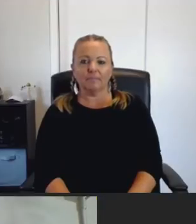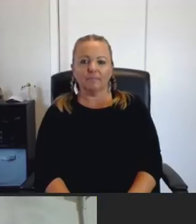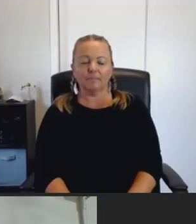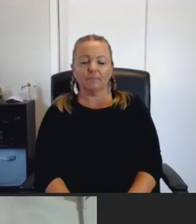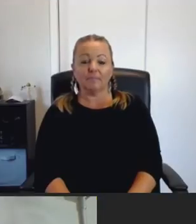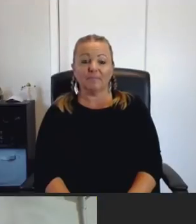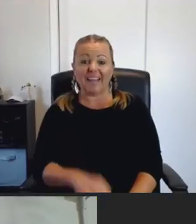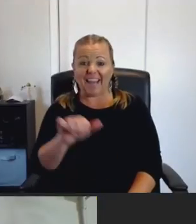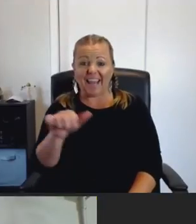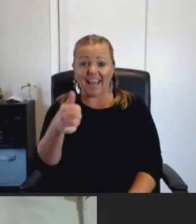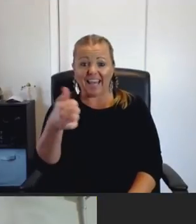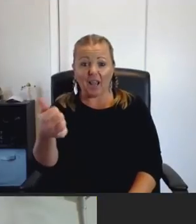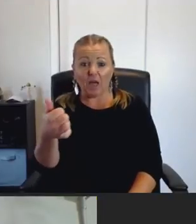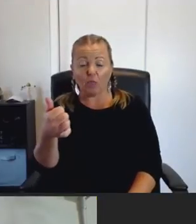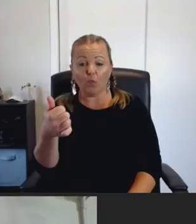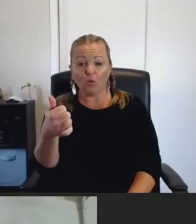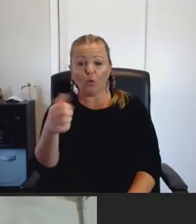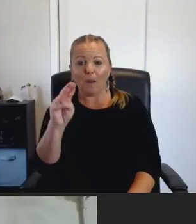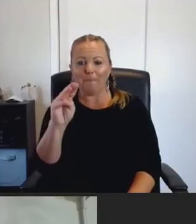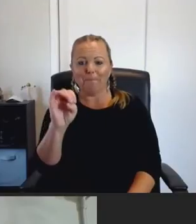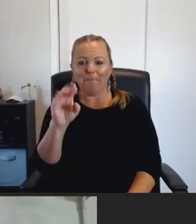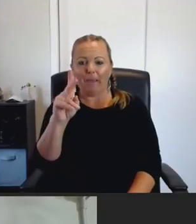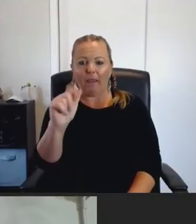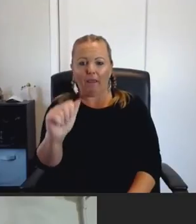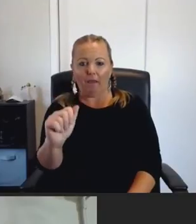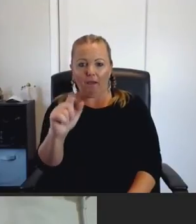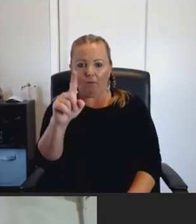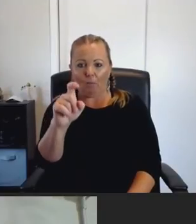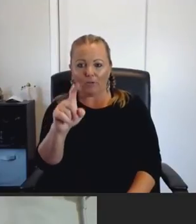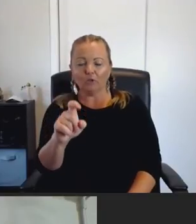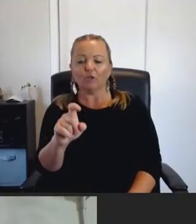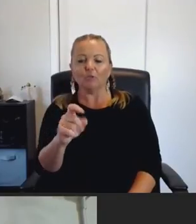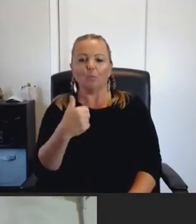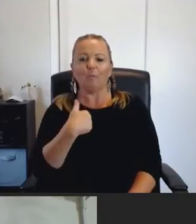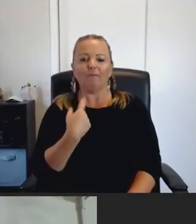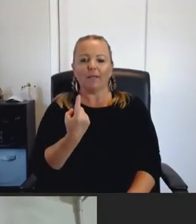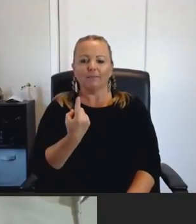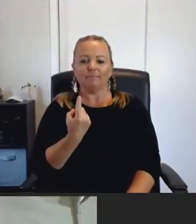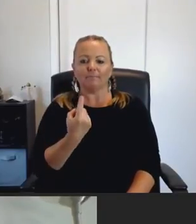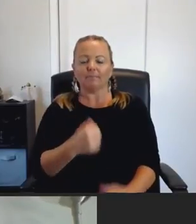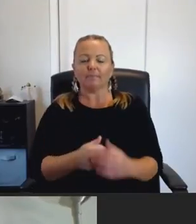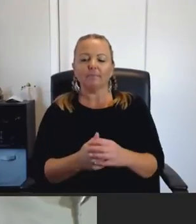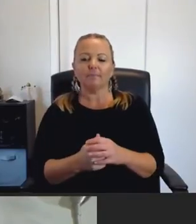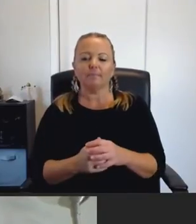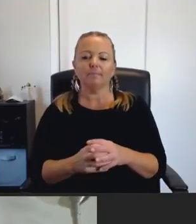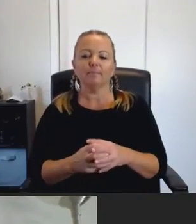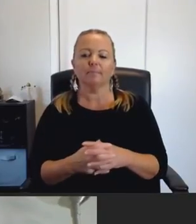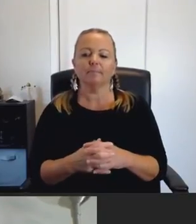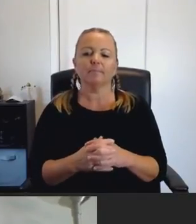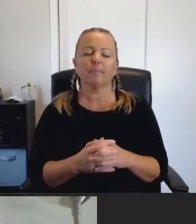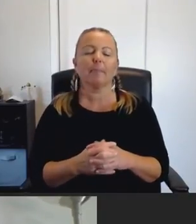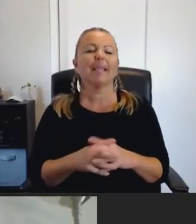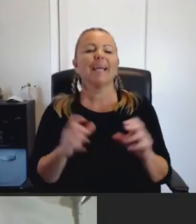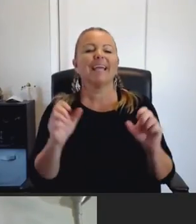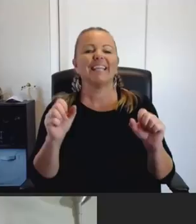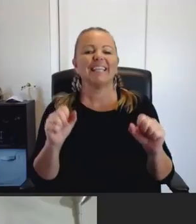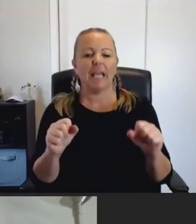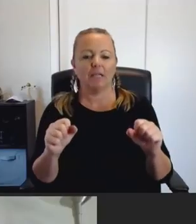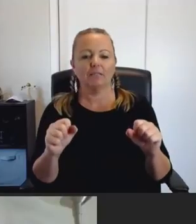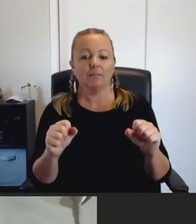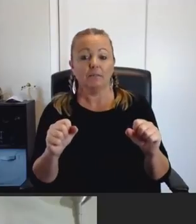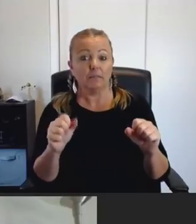Any other media questions for Jackie or Carol? Looks like we have one. Yes, am I coming through